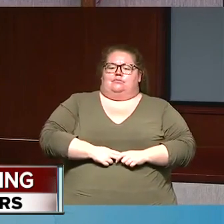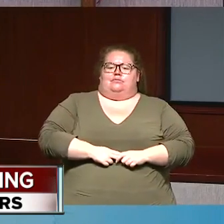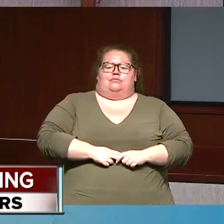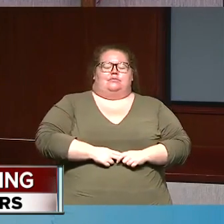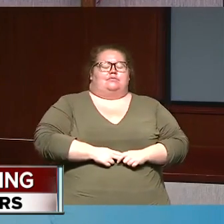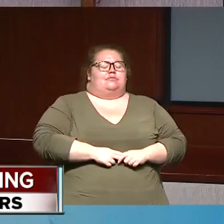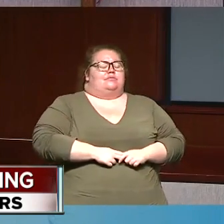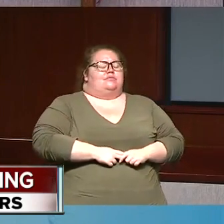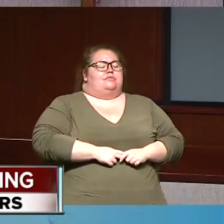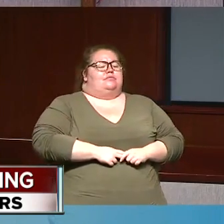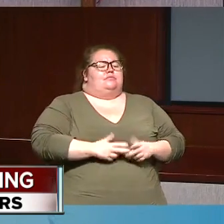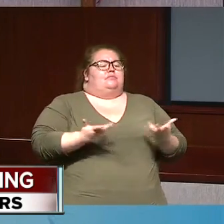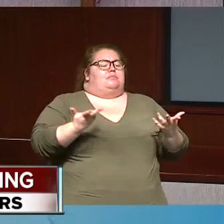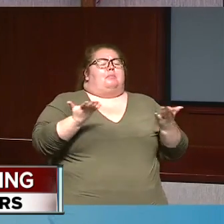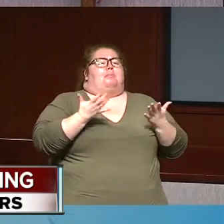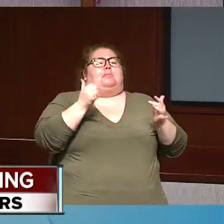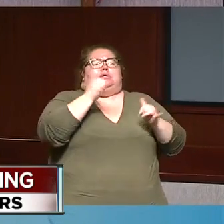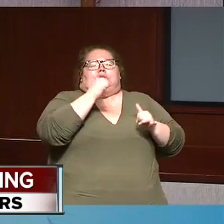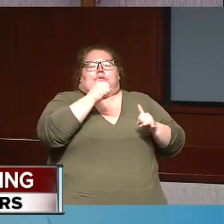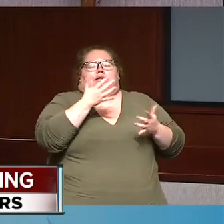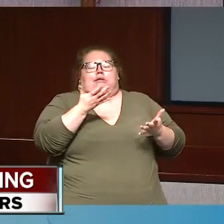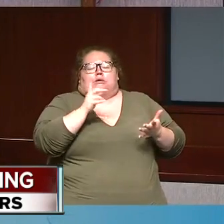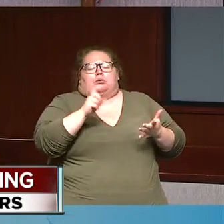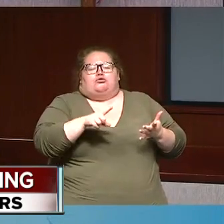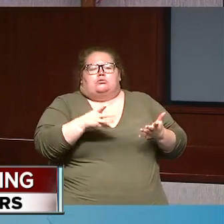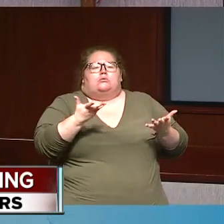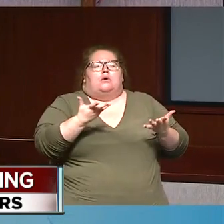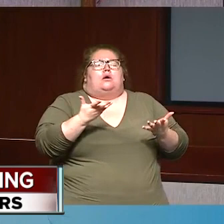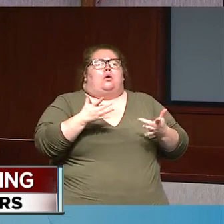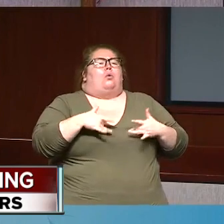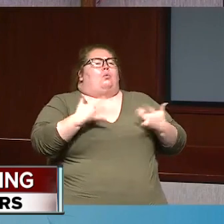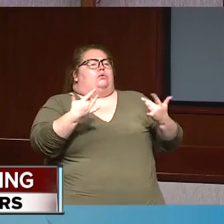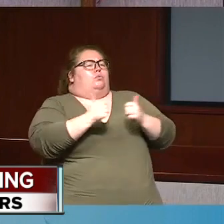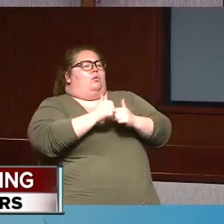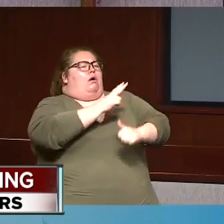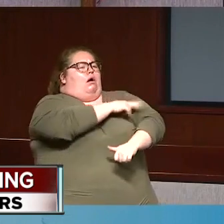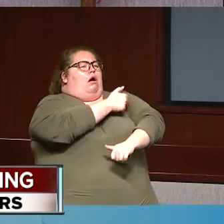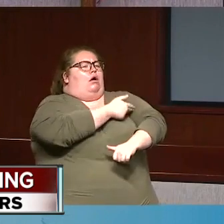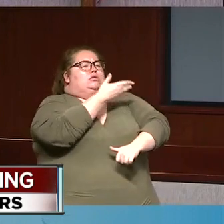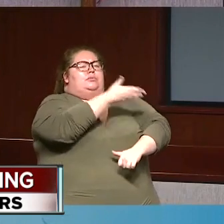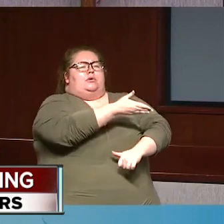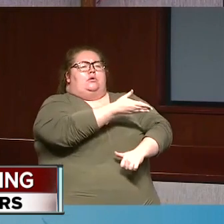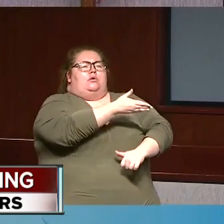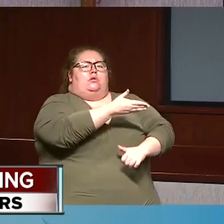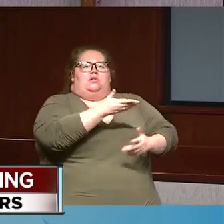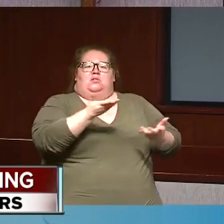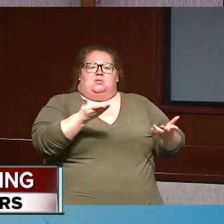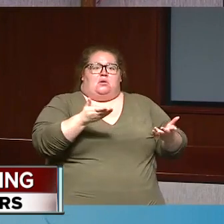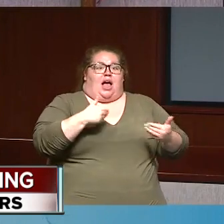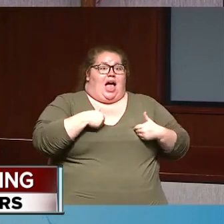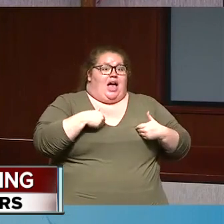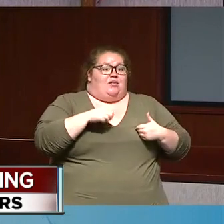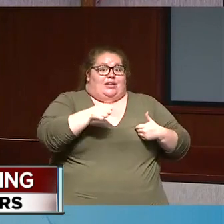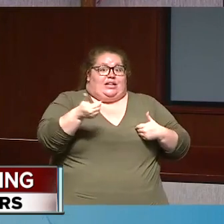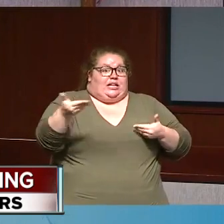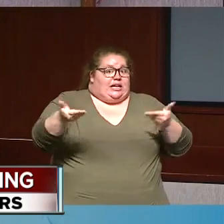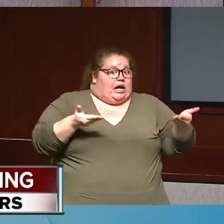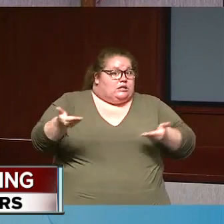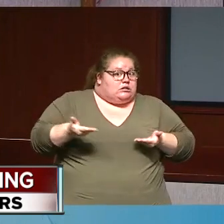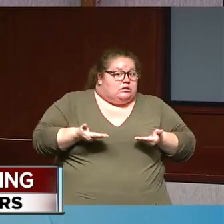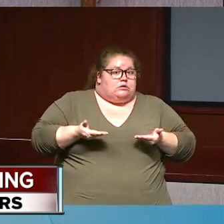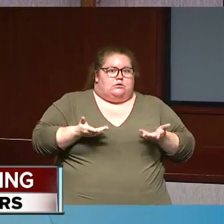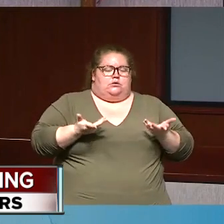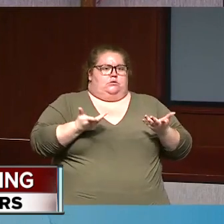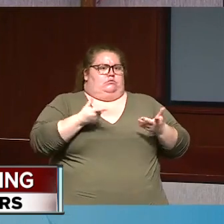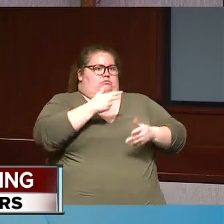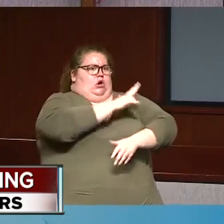This may be silly, but what is going on in our hospitals? You guys have any guess? Our hospitals are empty. It's got to be one